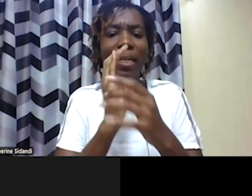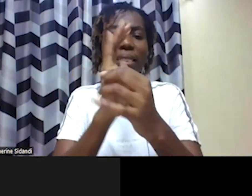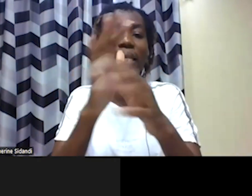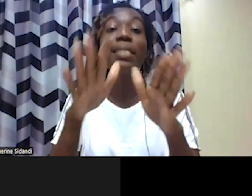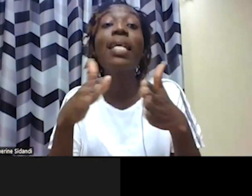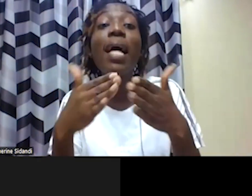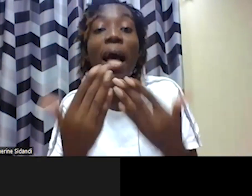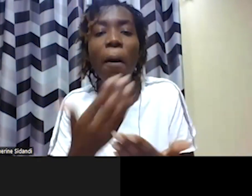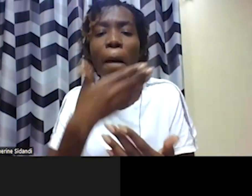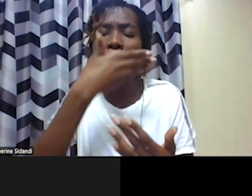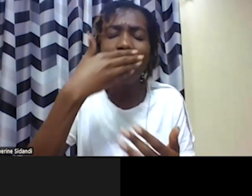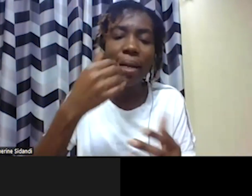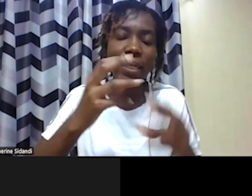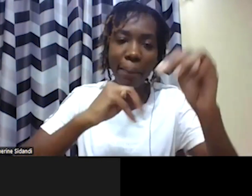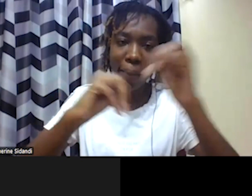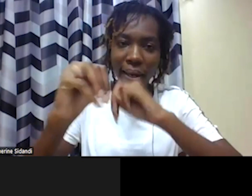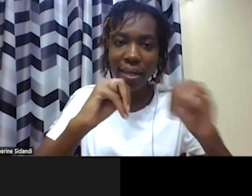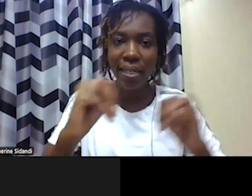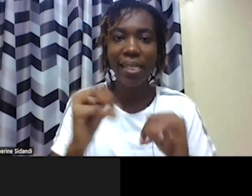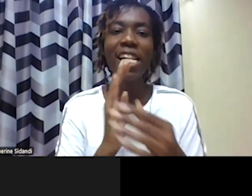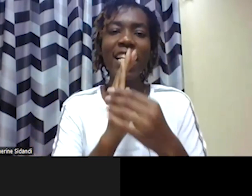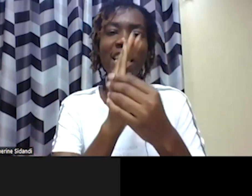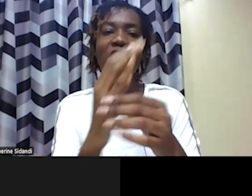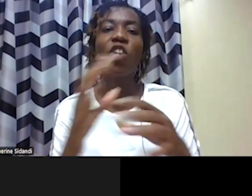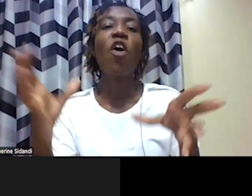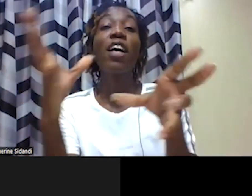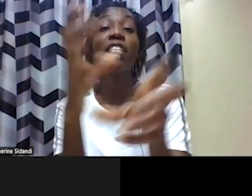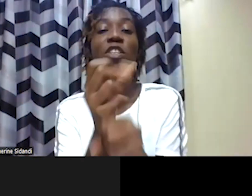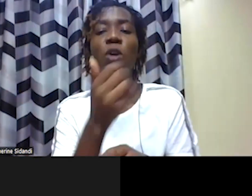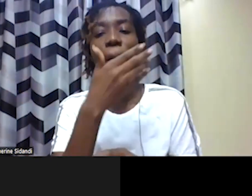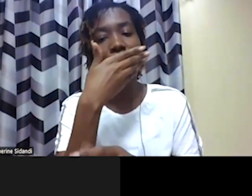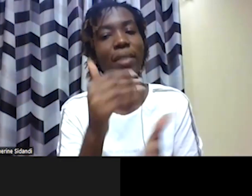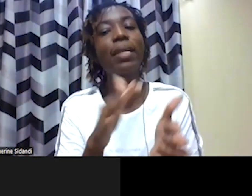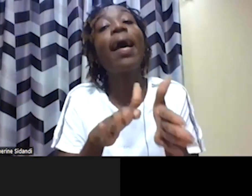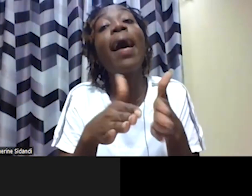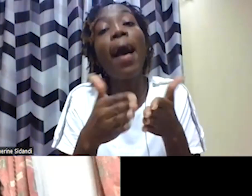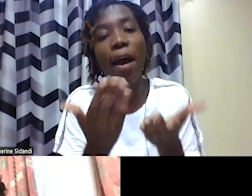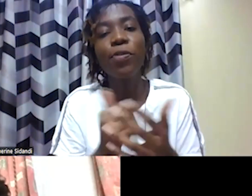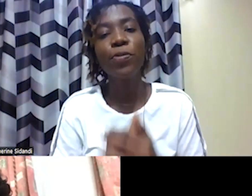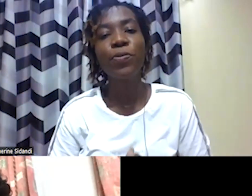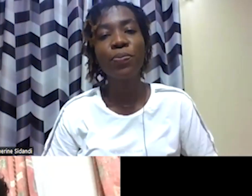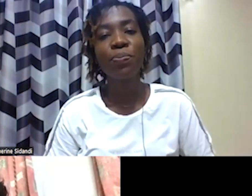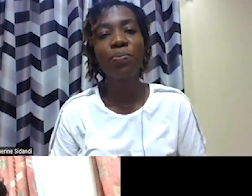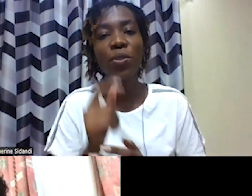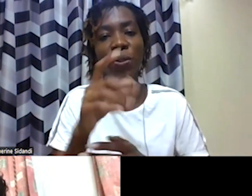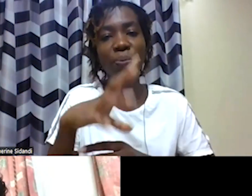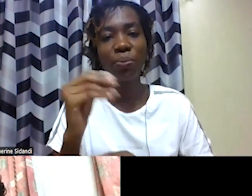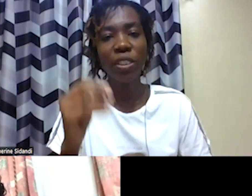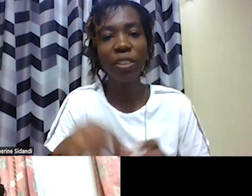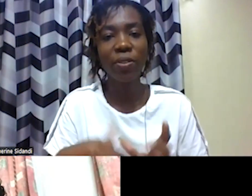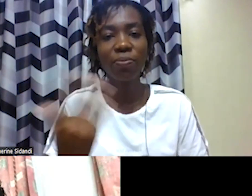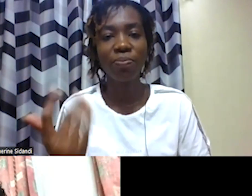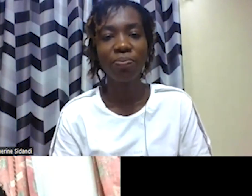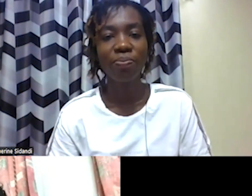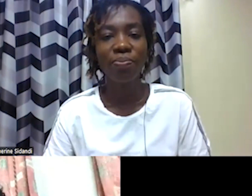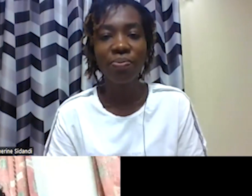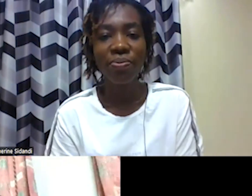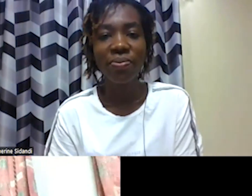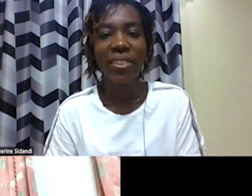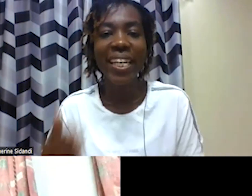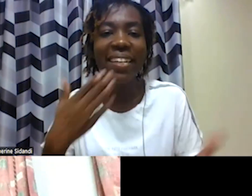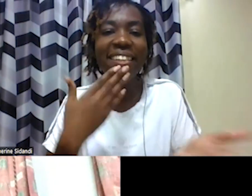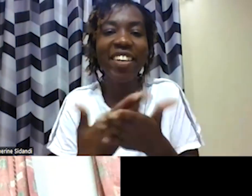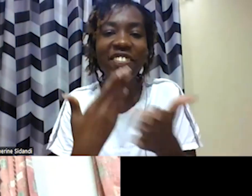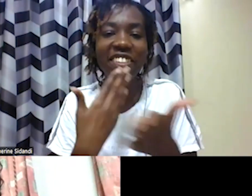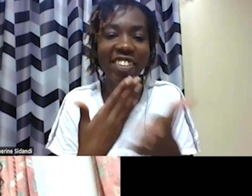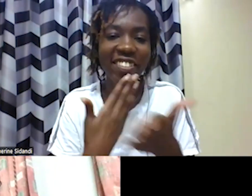become better managers, how we can lead organizations better. Take it away. Oh, thank